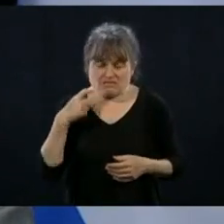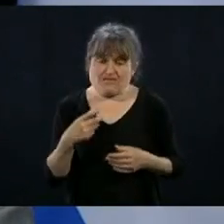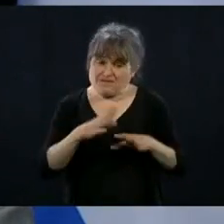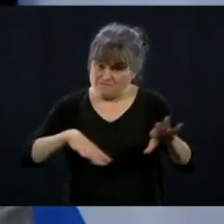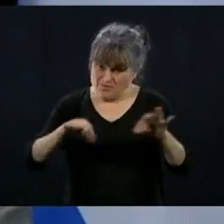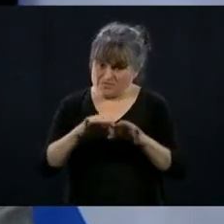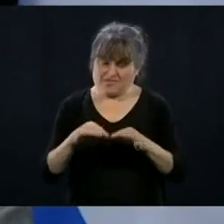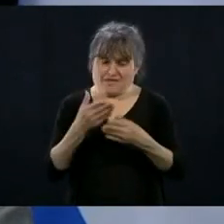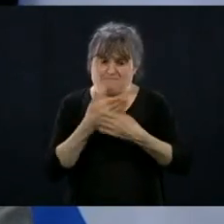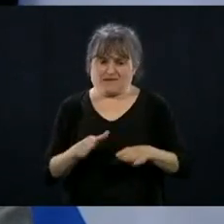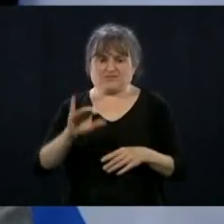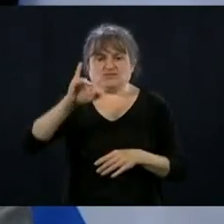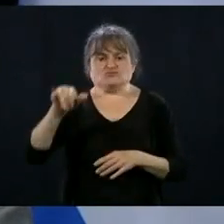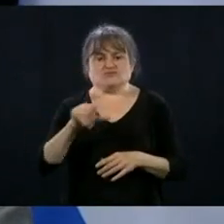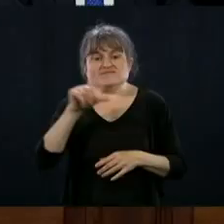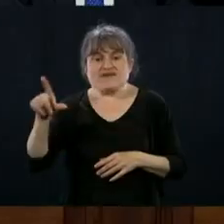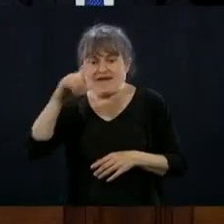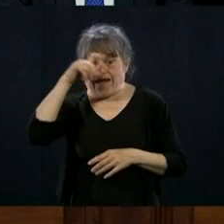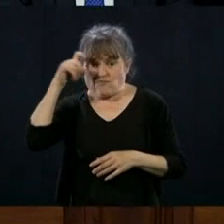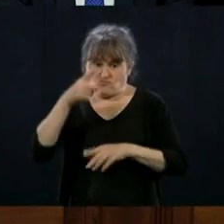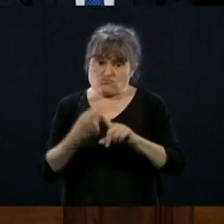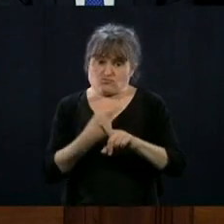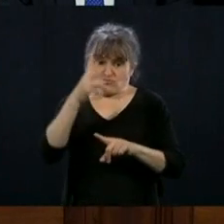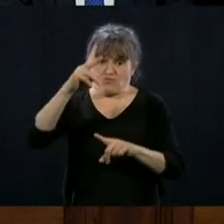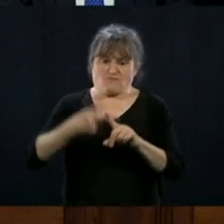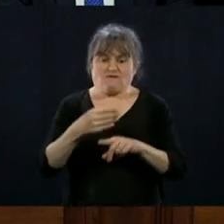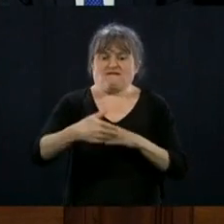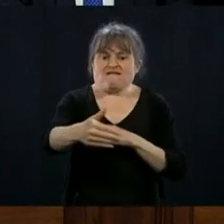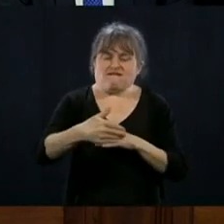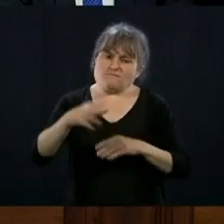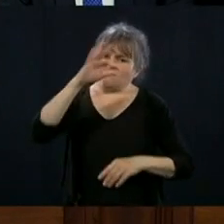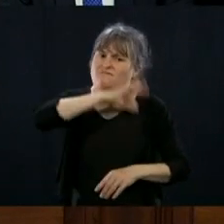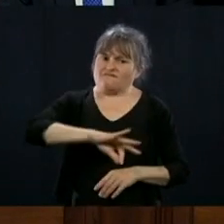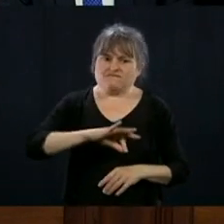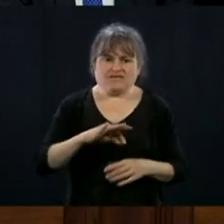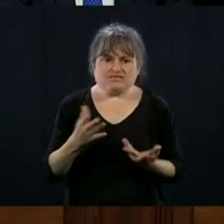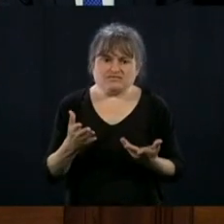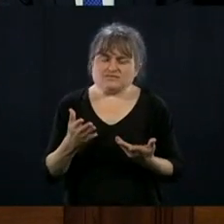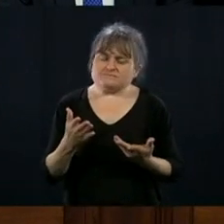totally, ruin our month of July, for example, if we don't do this.